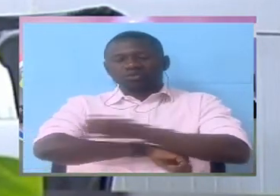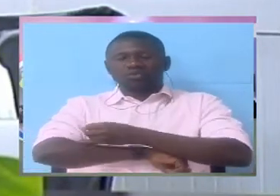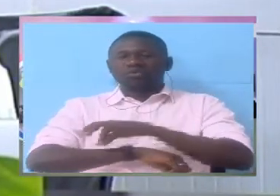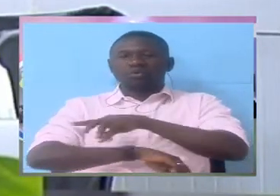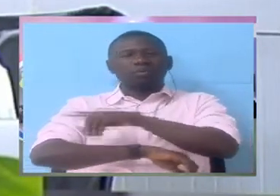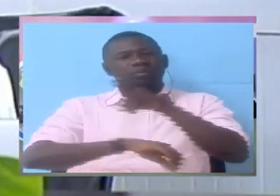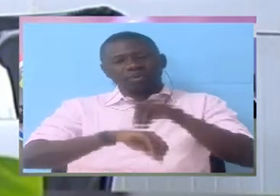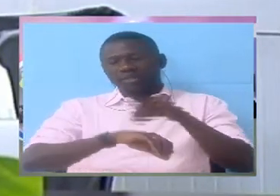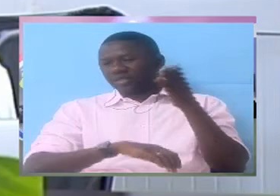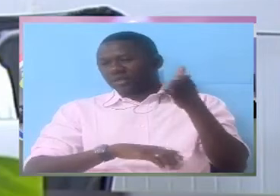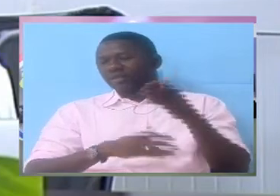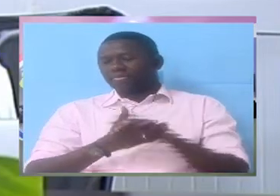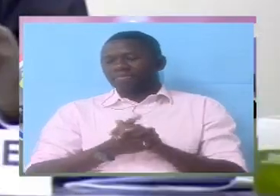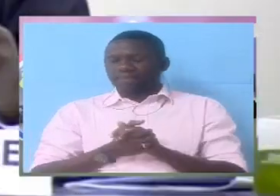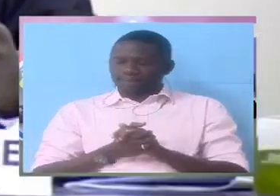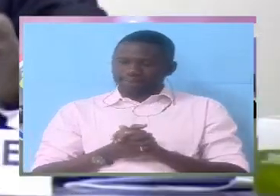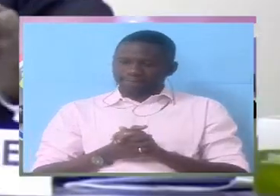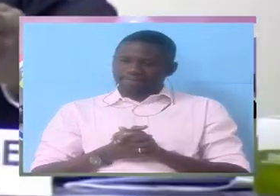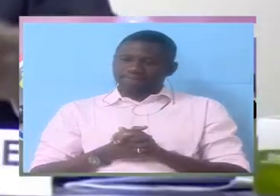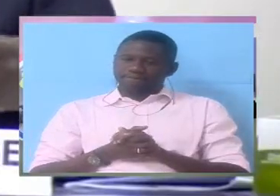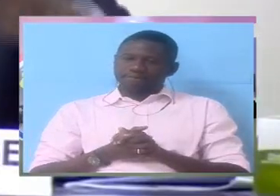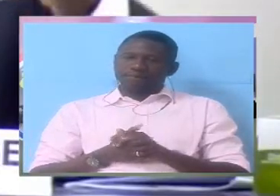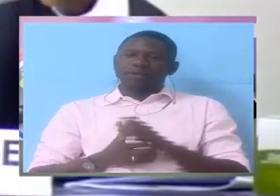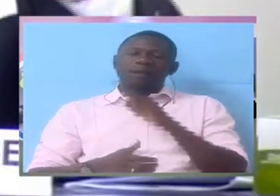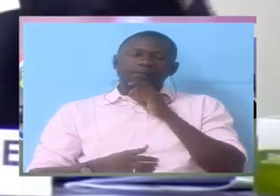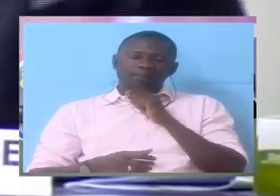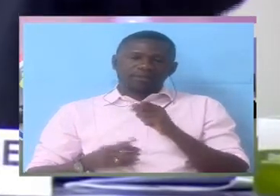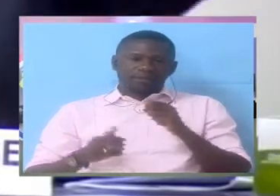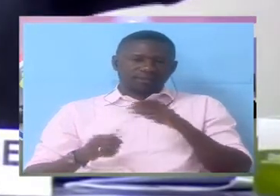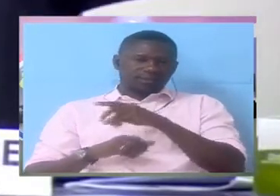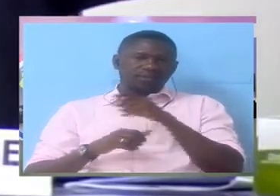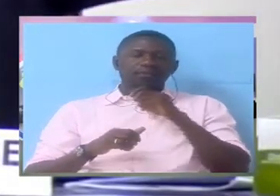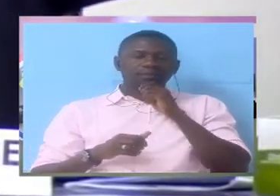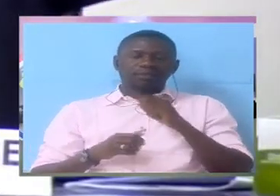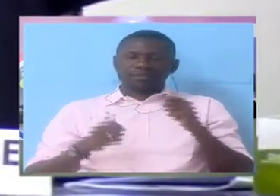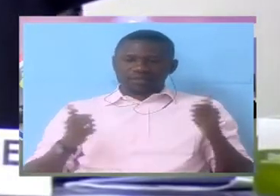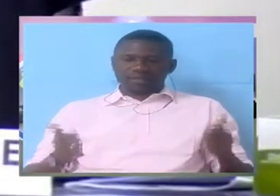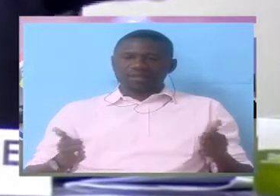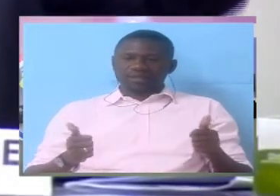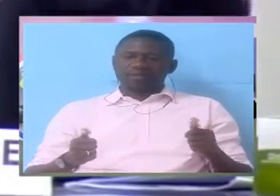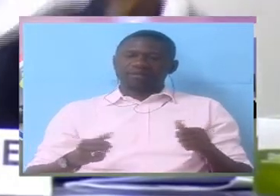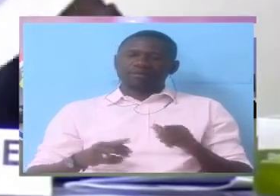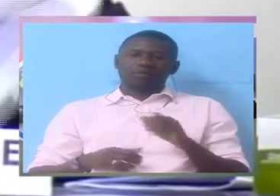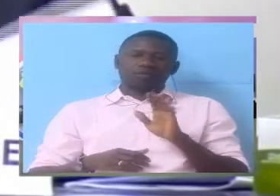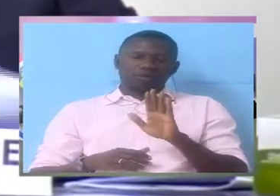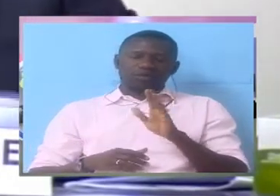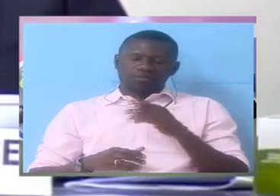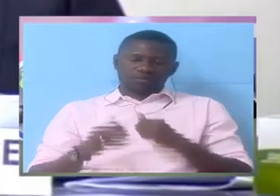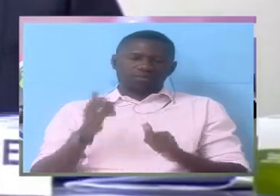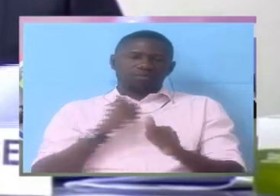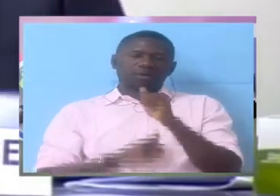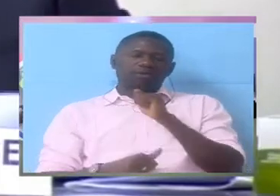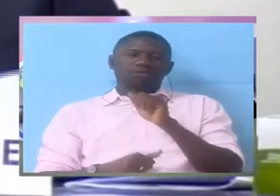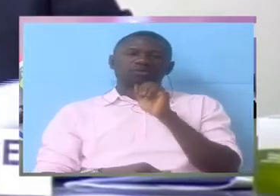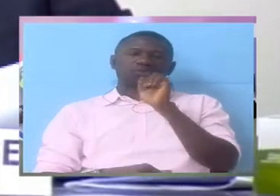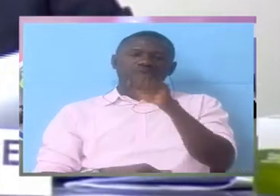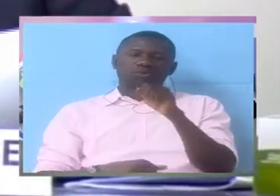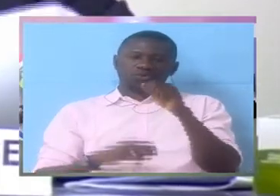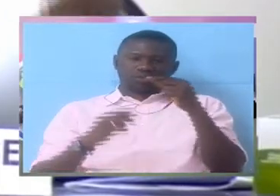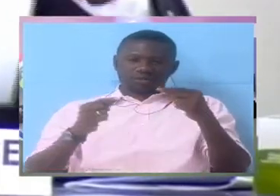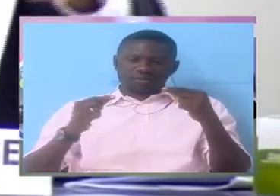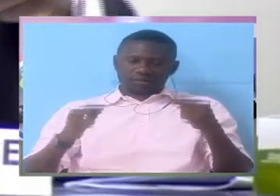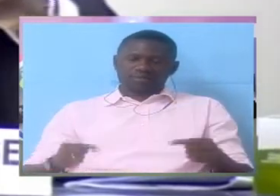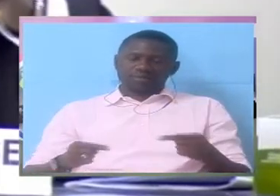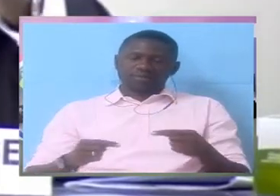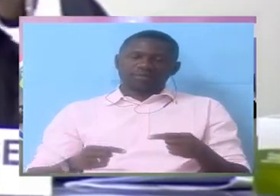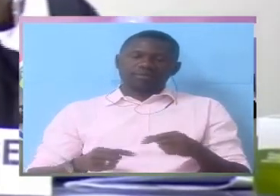way, Mr. Chair, let me just go back to your statement. Ngata ila kuma kan safere ngoto koma. On